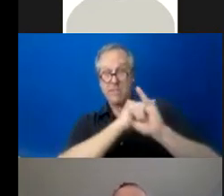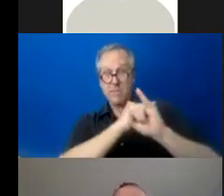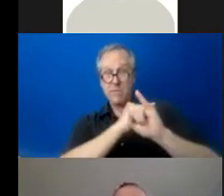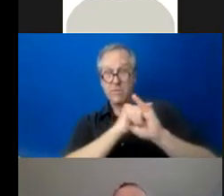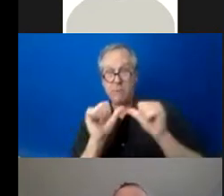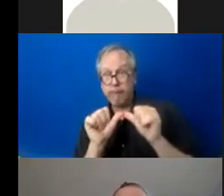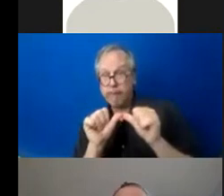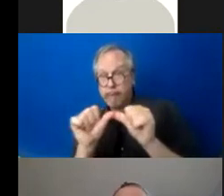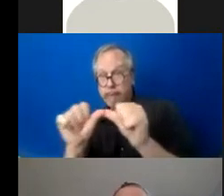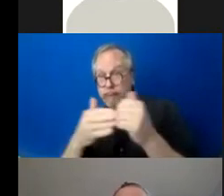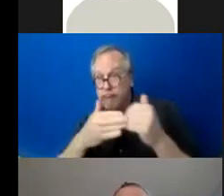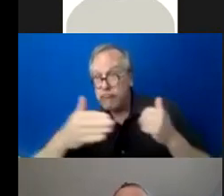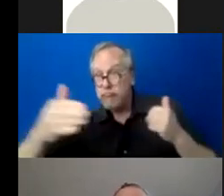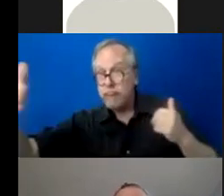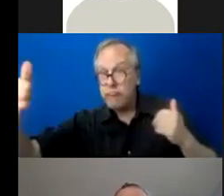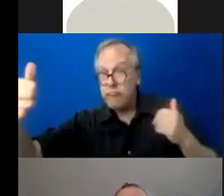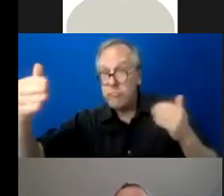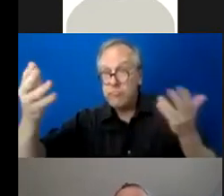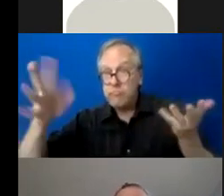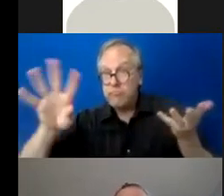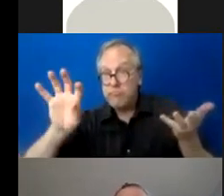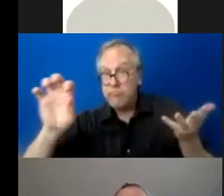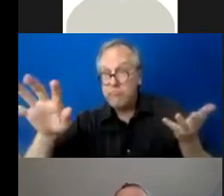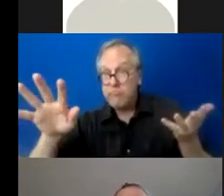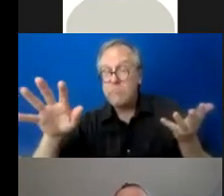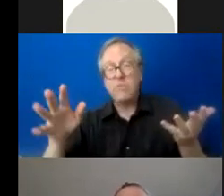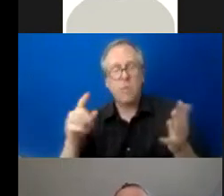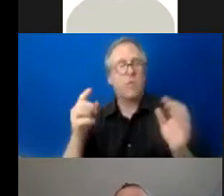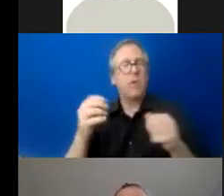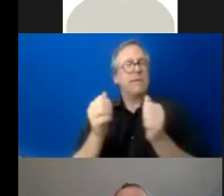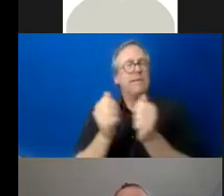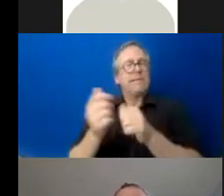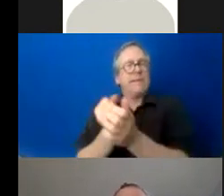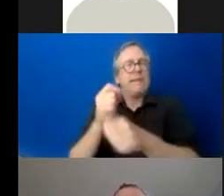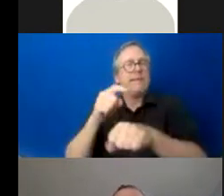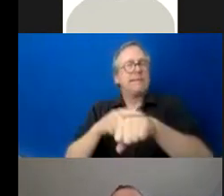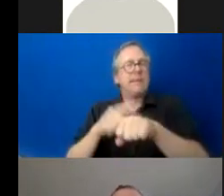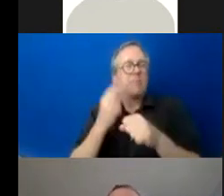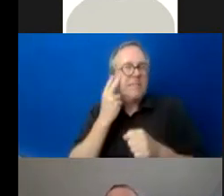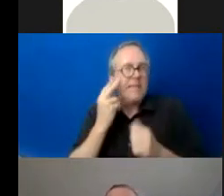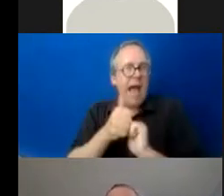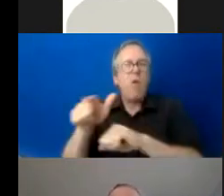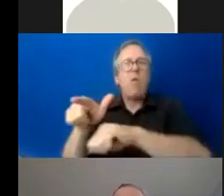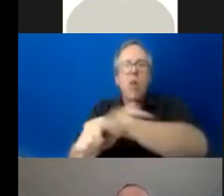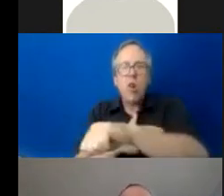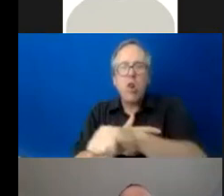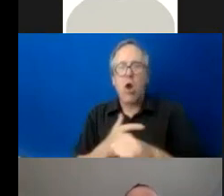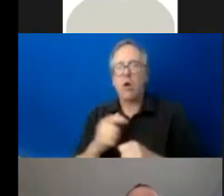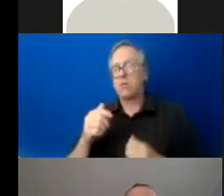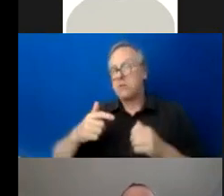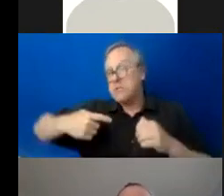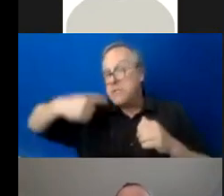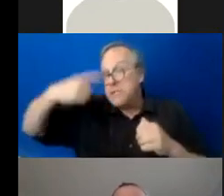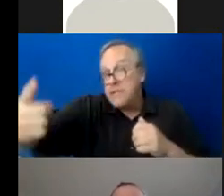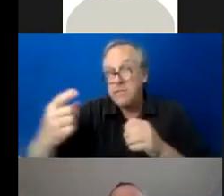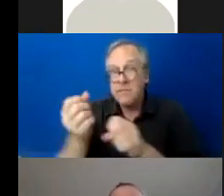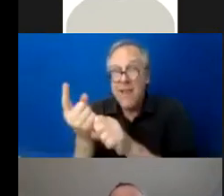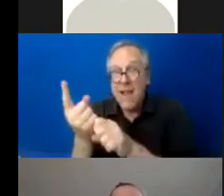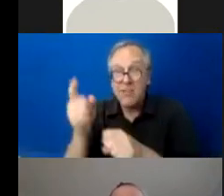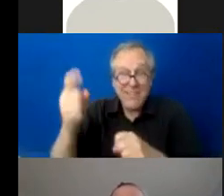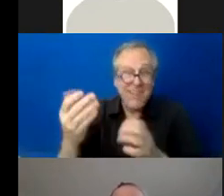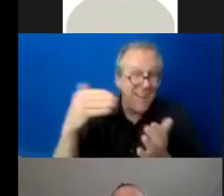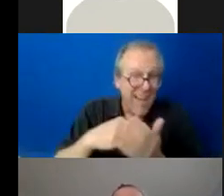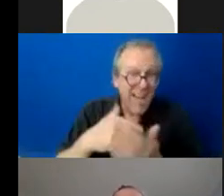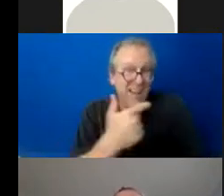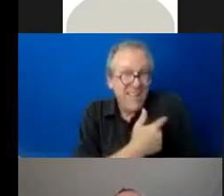this data and this research. So as time marches on, we will know more about, you know, do we need boosters? How long is the vaccine going to be effective